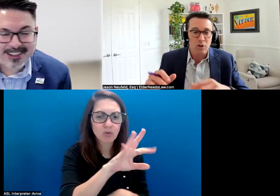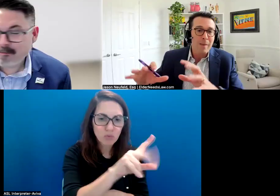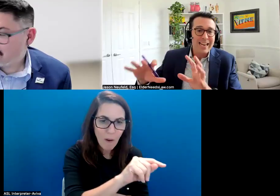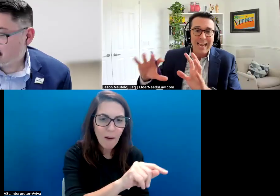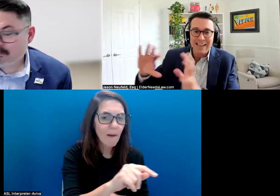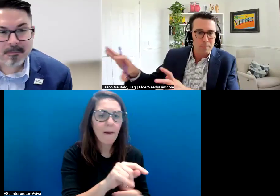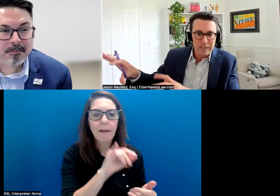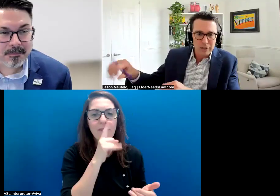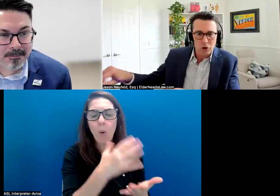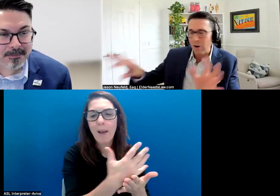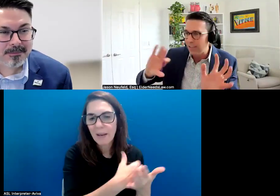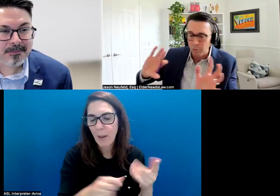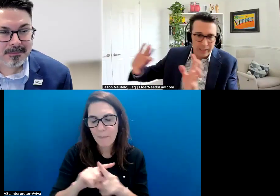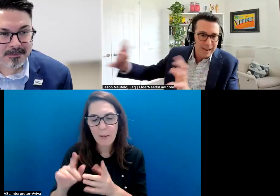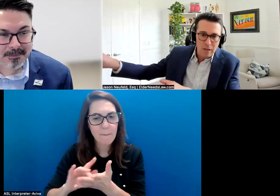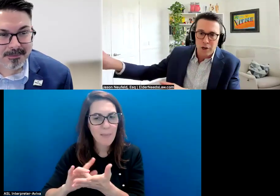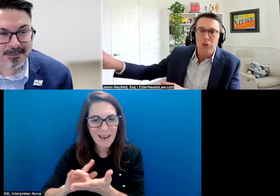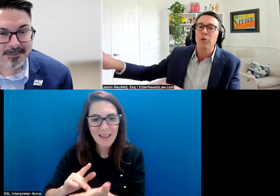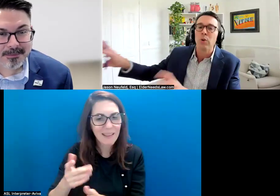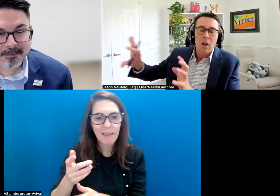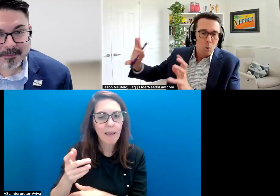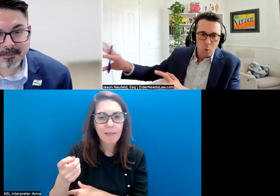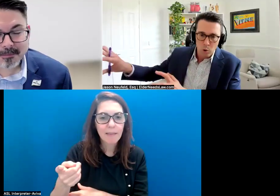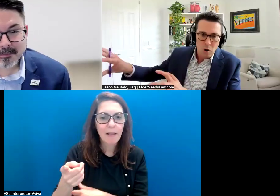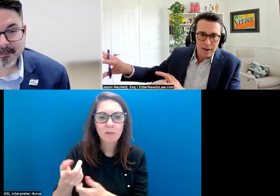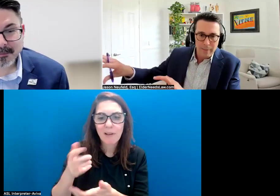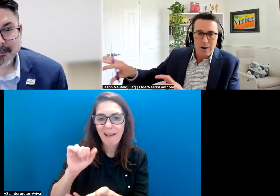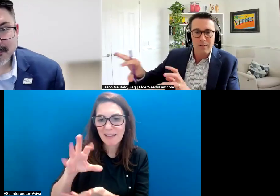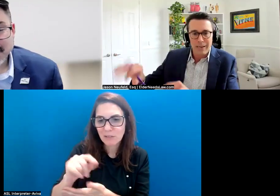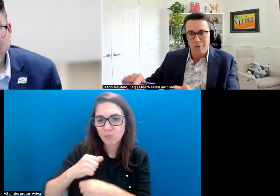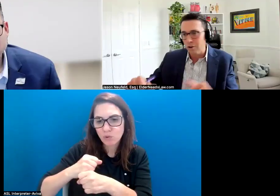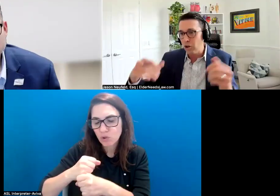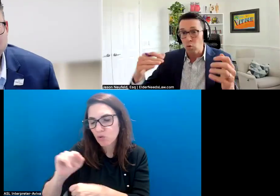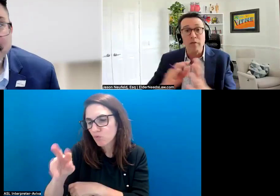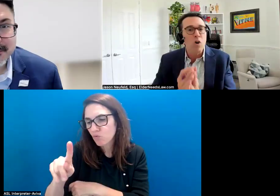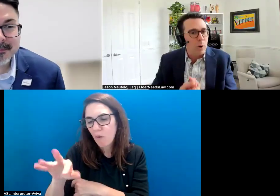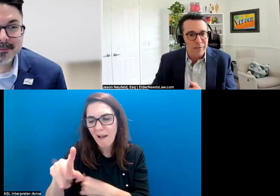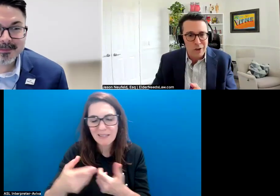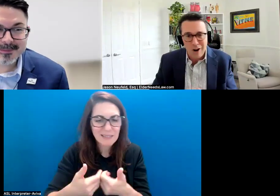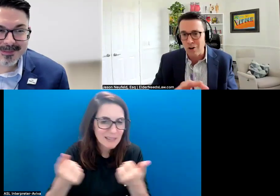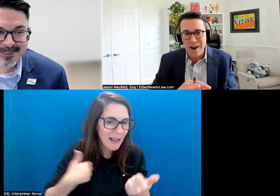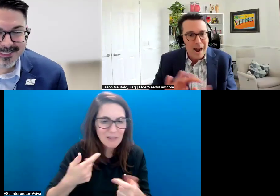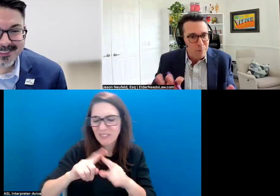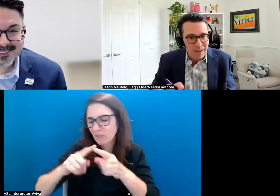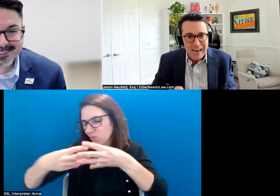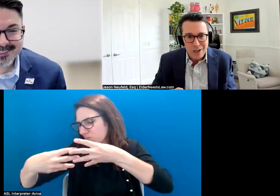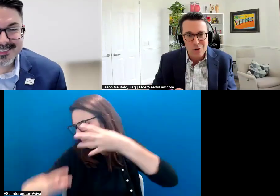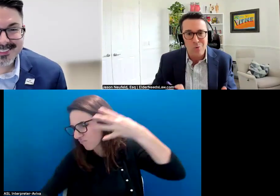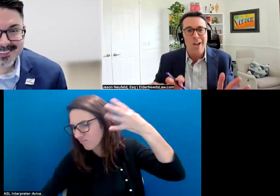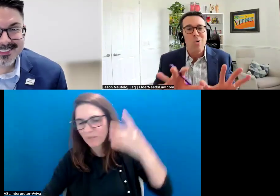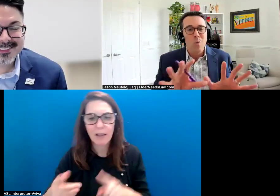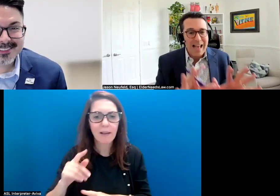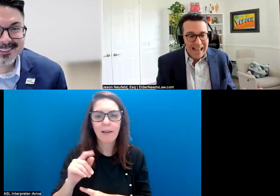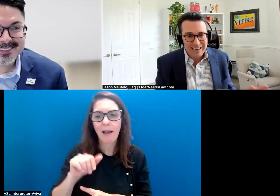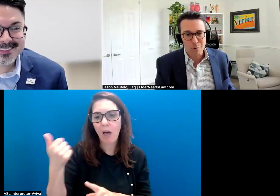in there. There's Medicaid asset protection trusts that really have nothing to do with what we're talking about here. There's, revocable living trusts are not providing